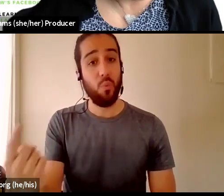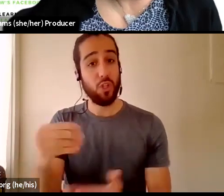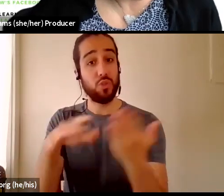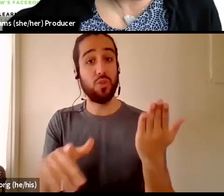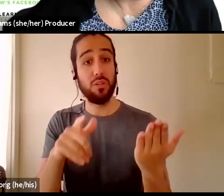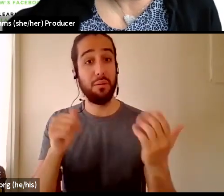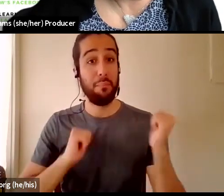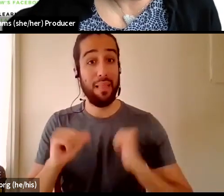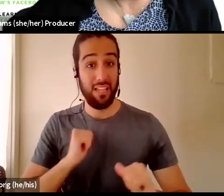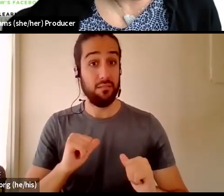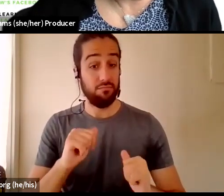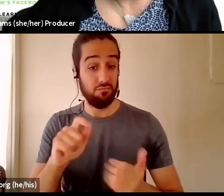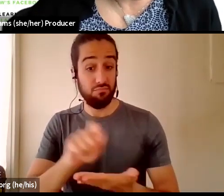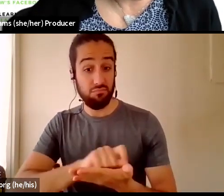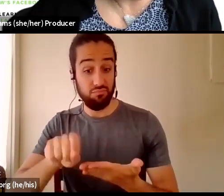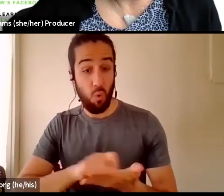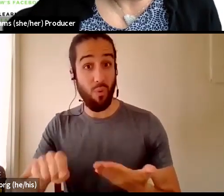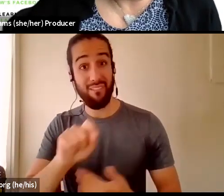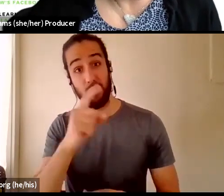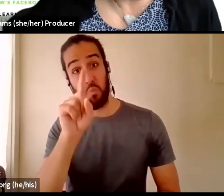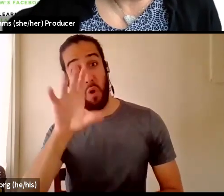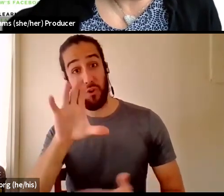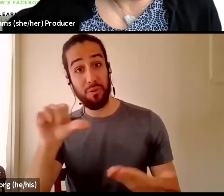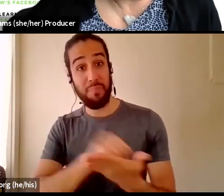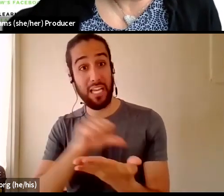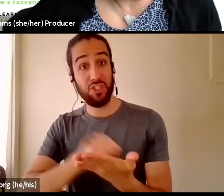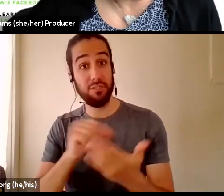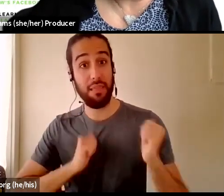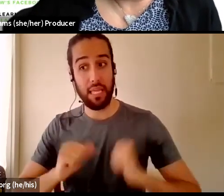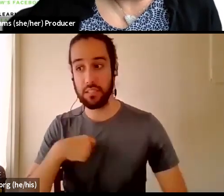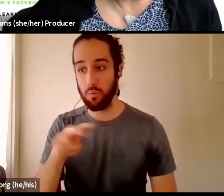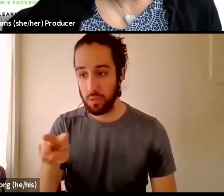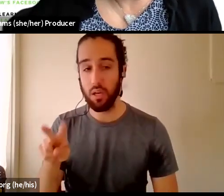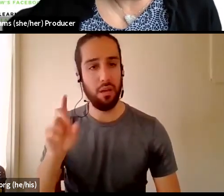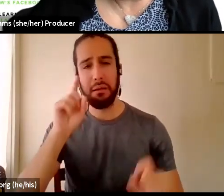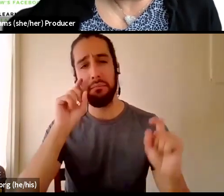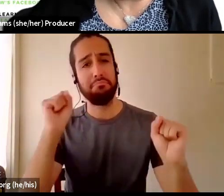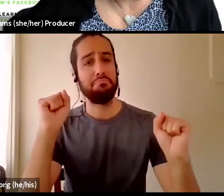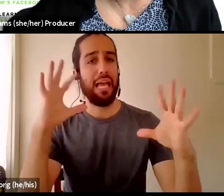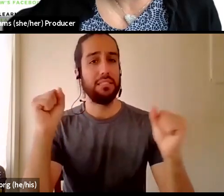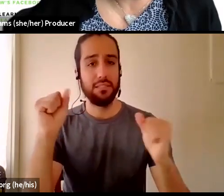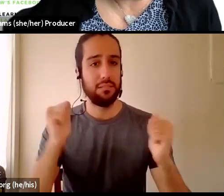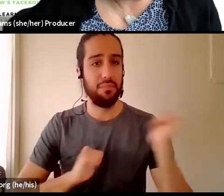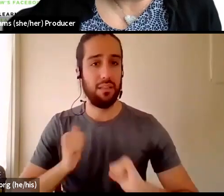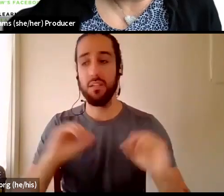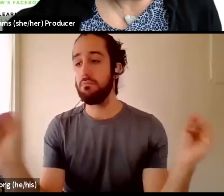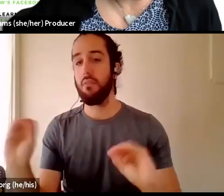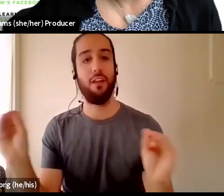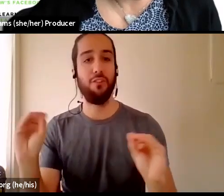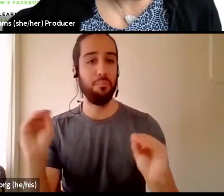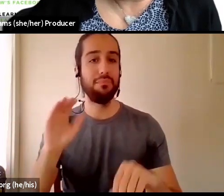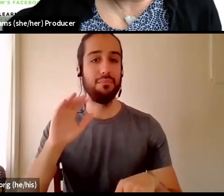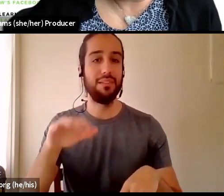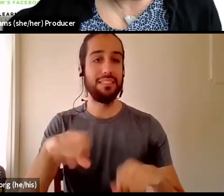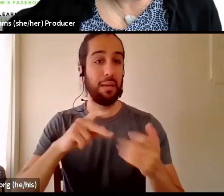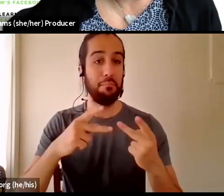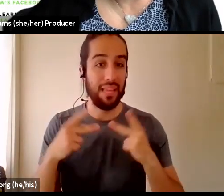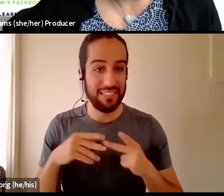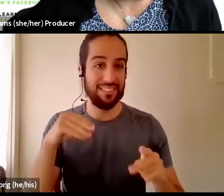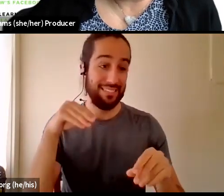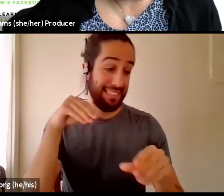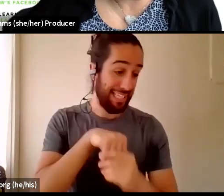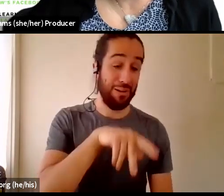over 100 pages plays that are the most amazing plays ever. They're, none of them take place on a porch or in a kitchen or in a living